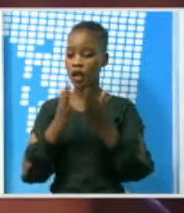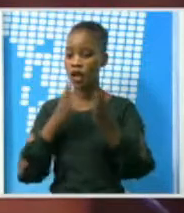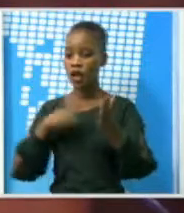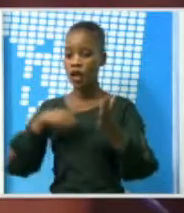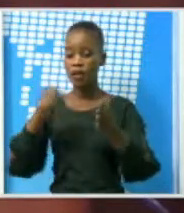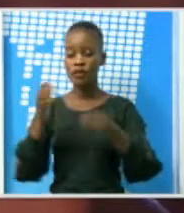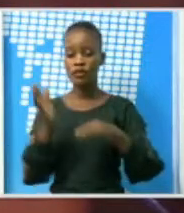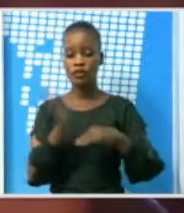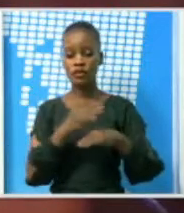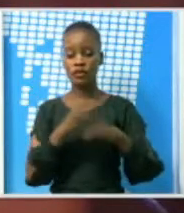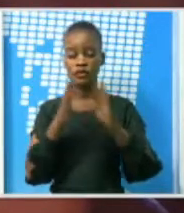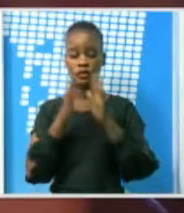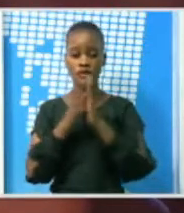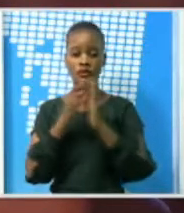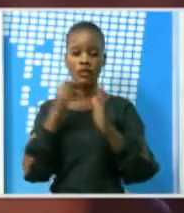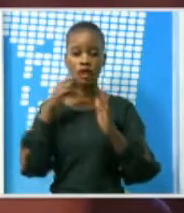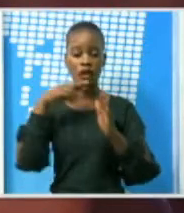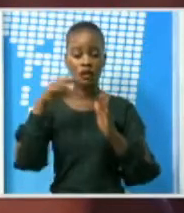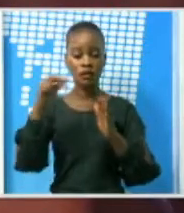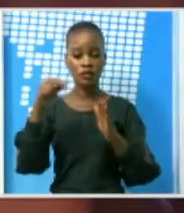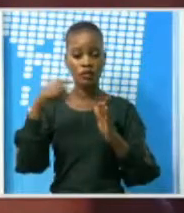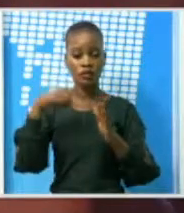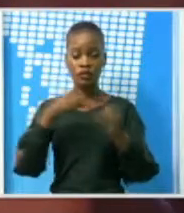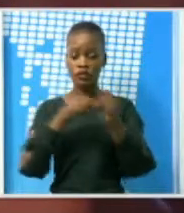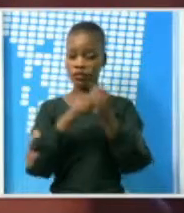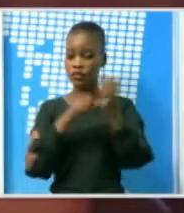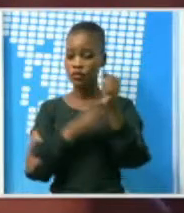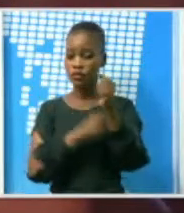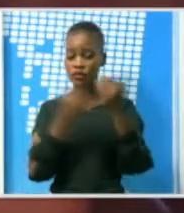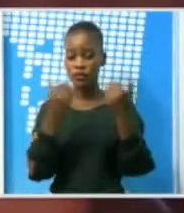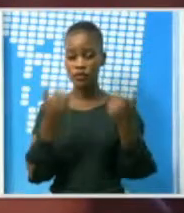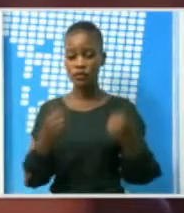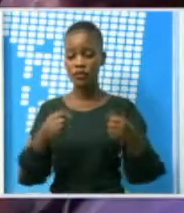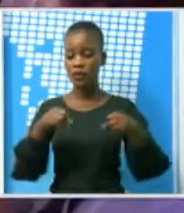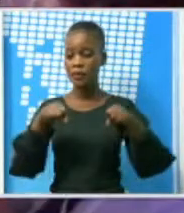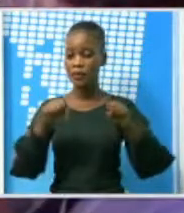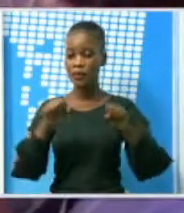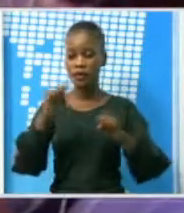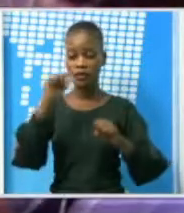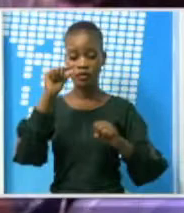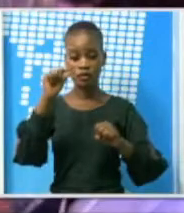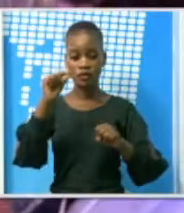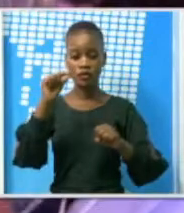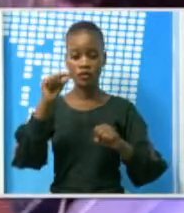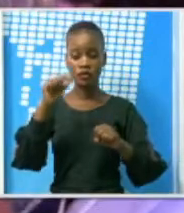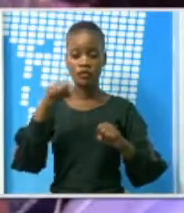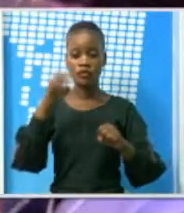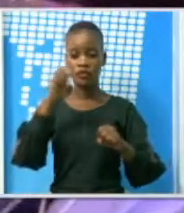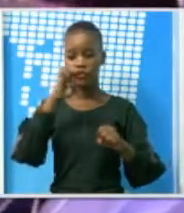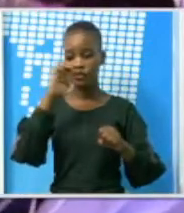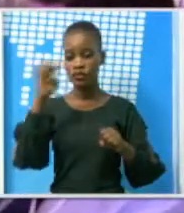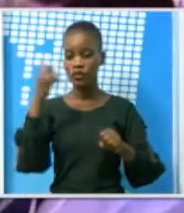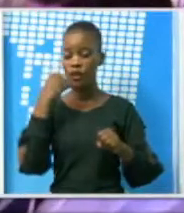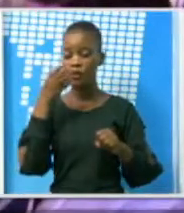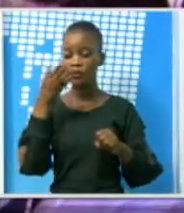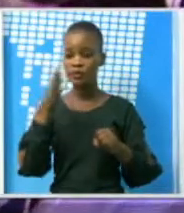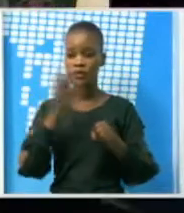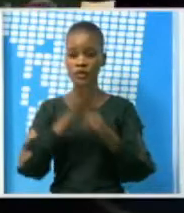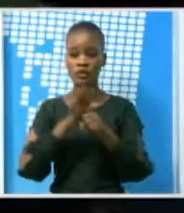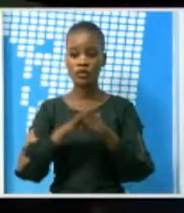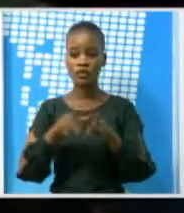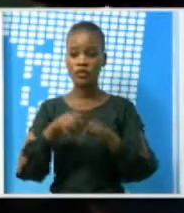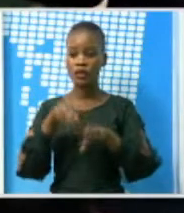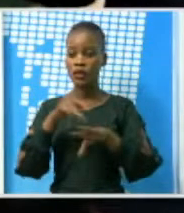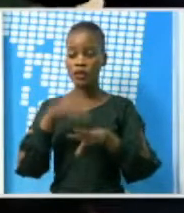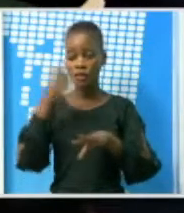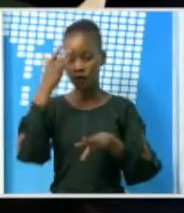way. GIZ is supporting Bodawerk, a small German company. The European Union says most countries that have had